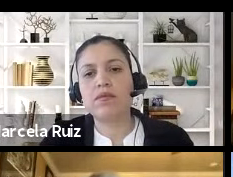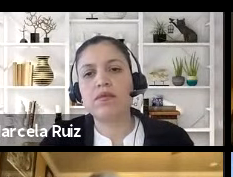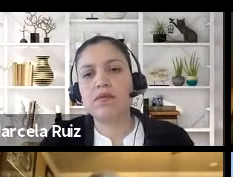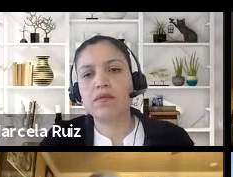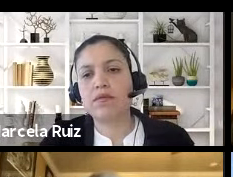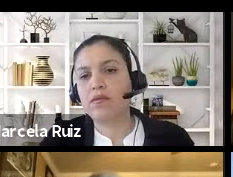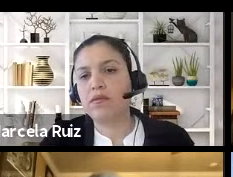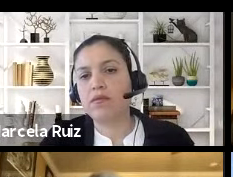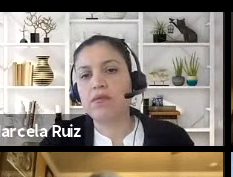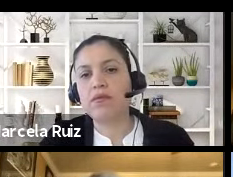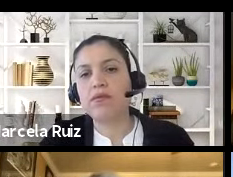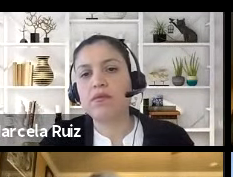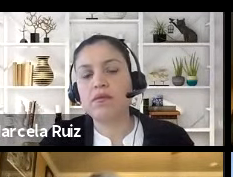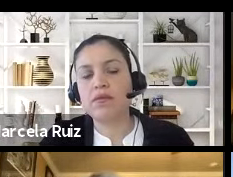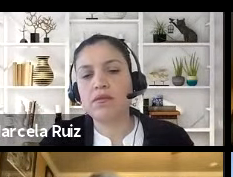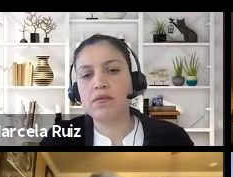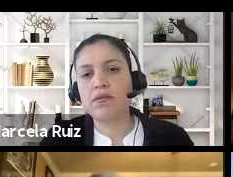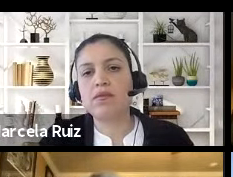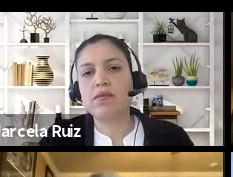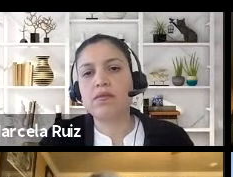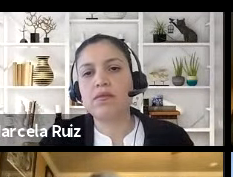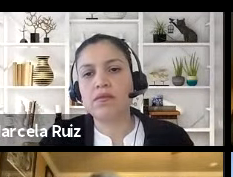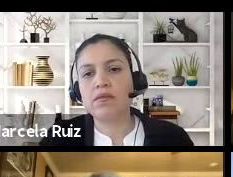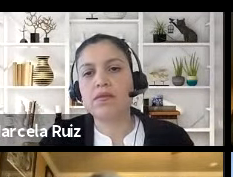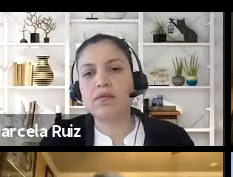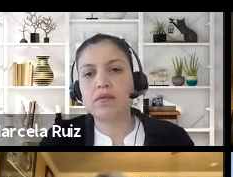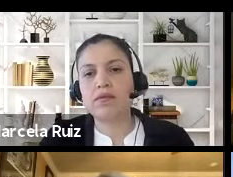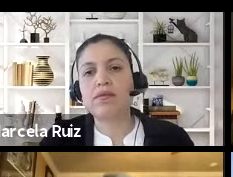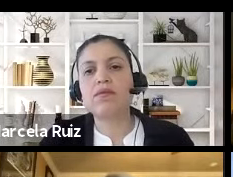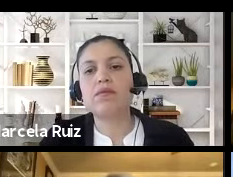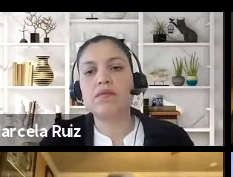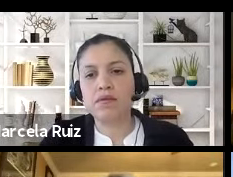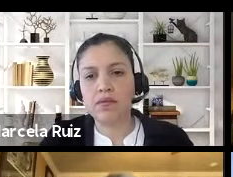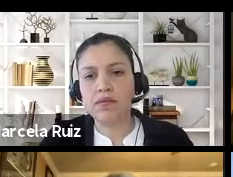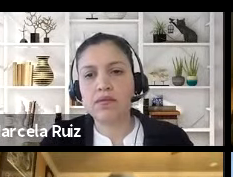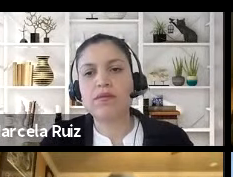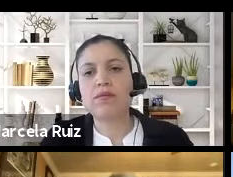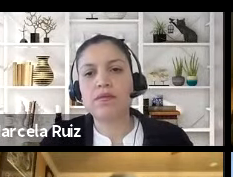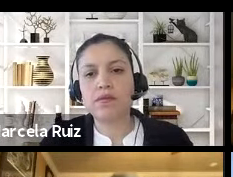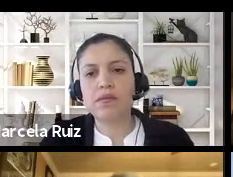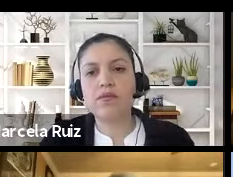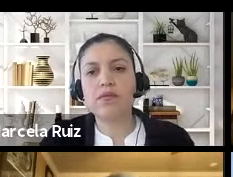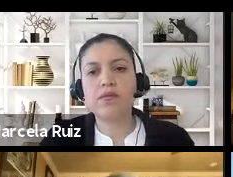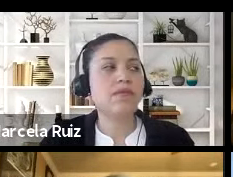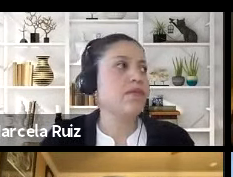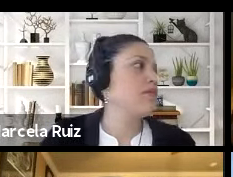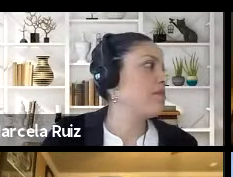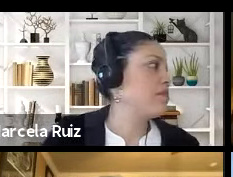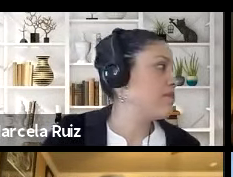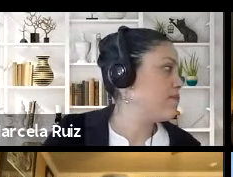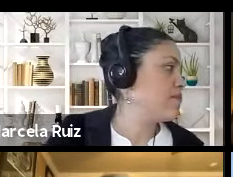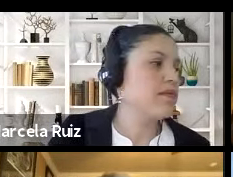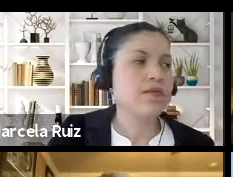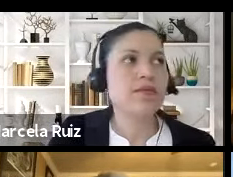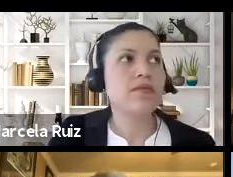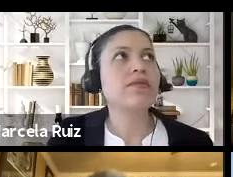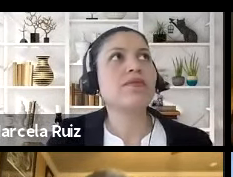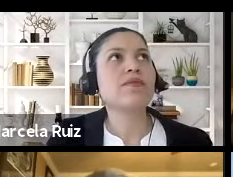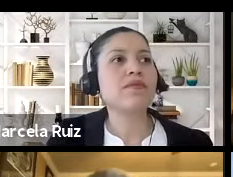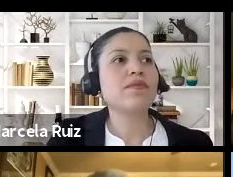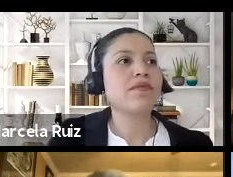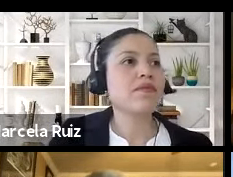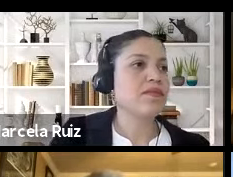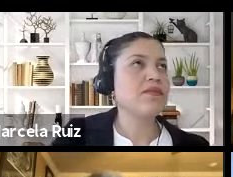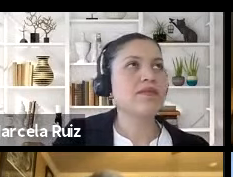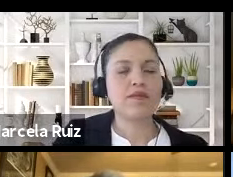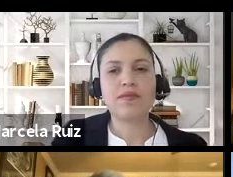our focus, generally is disproportionately impacted communities, doing work in language, trying to reach folks directly,